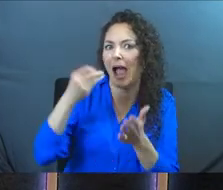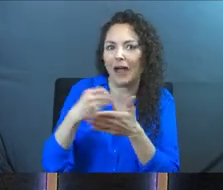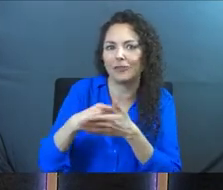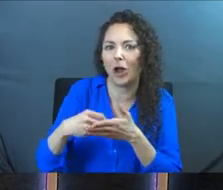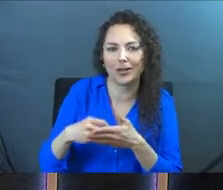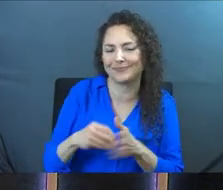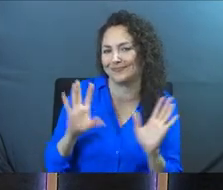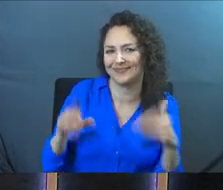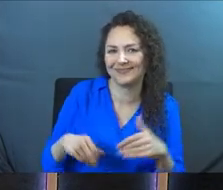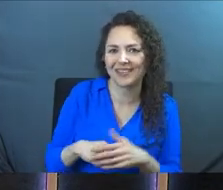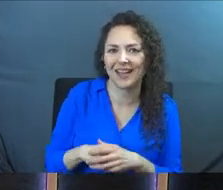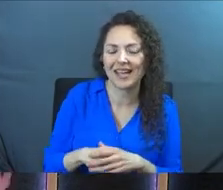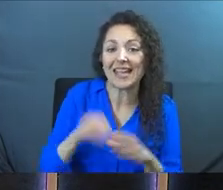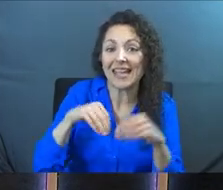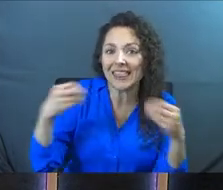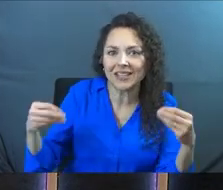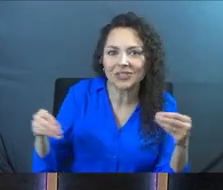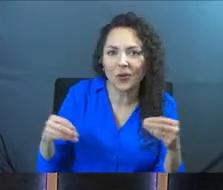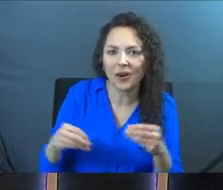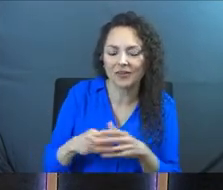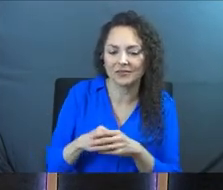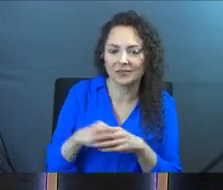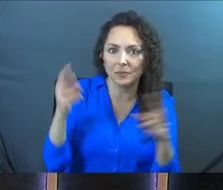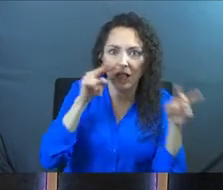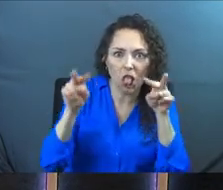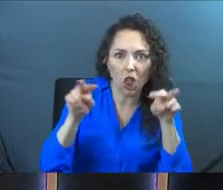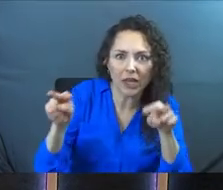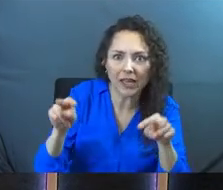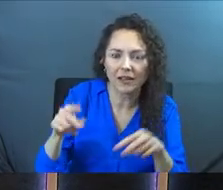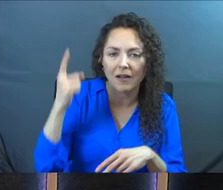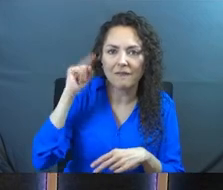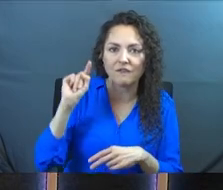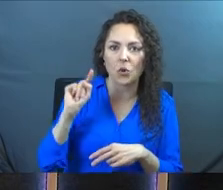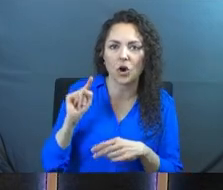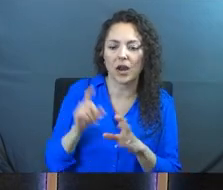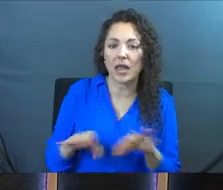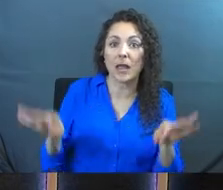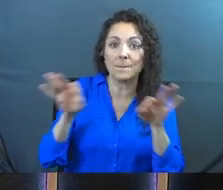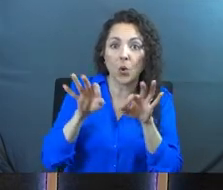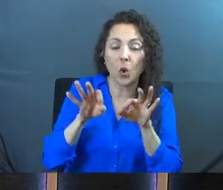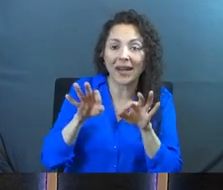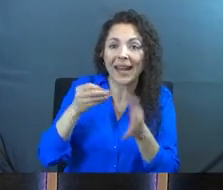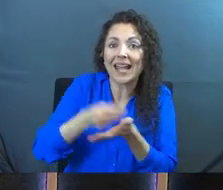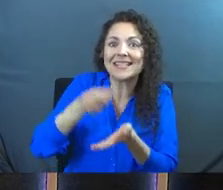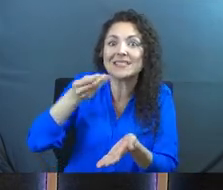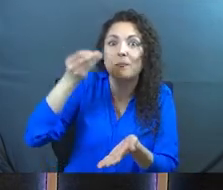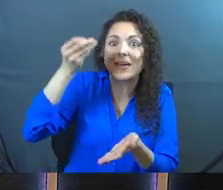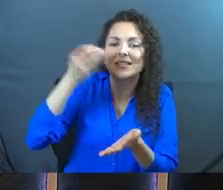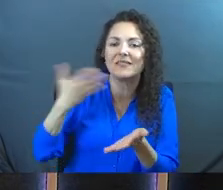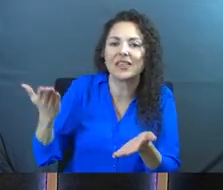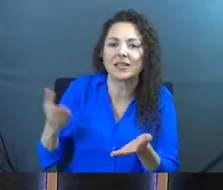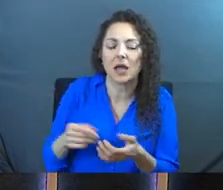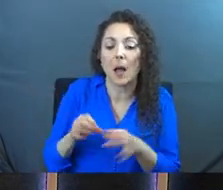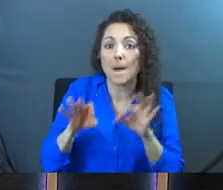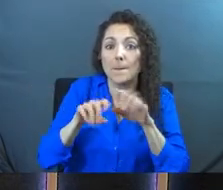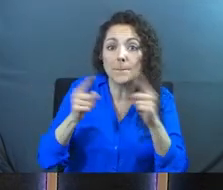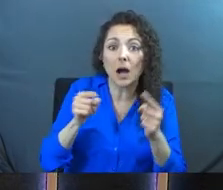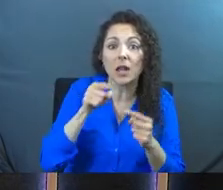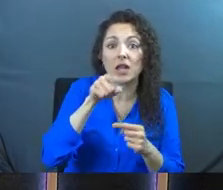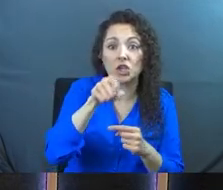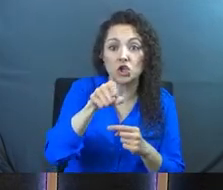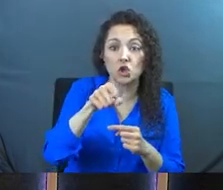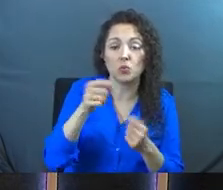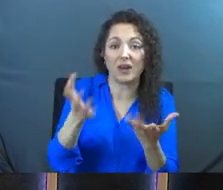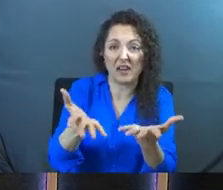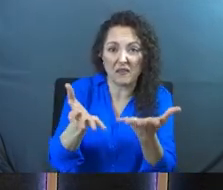I have that secret sort of dream, but I want all of us to be thinking about that idea of like you find something that is so valuable